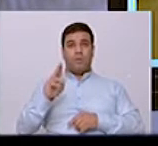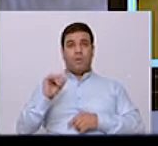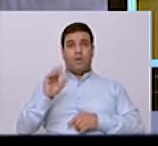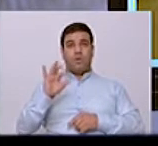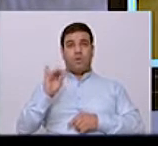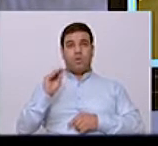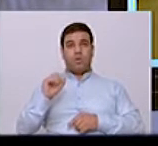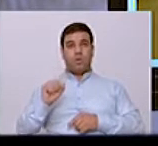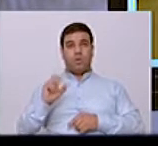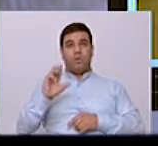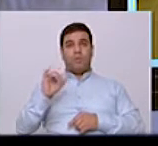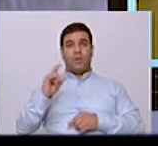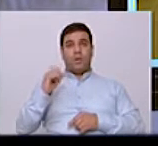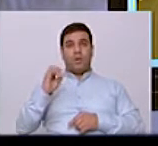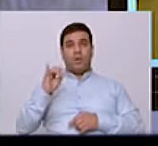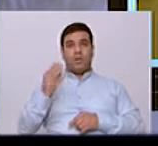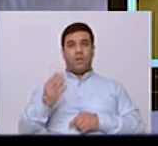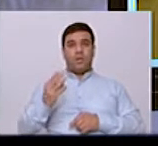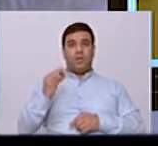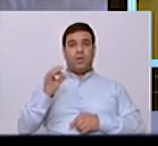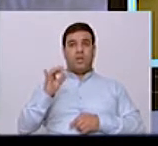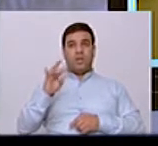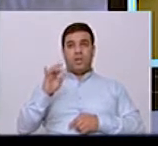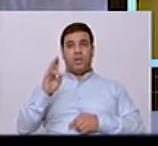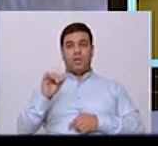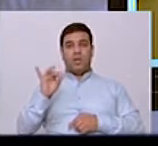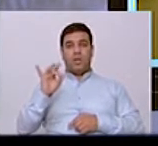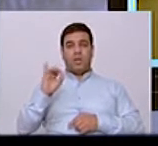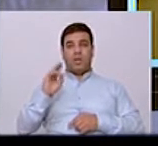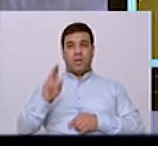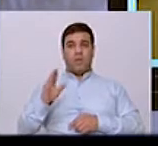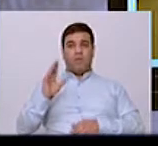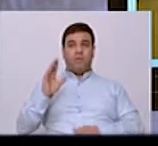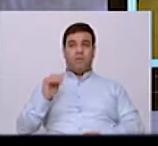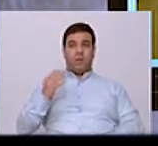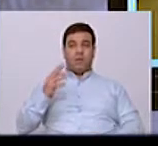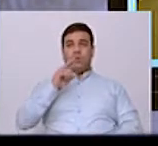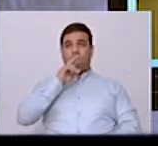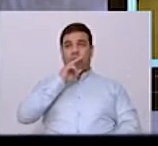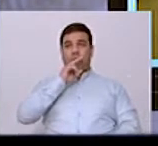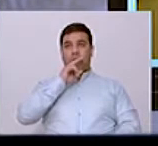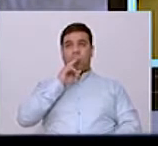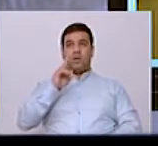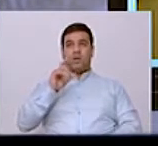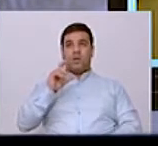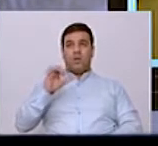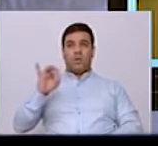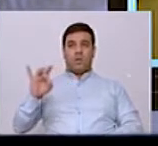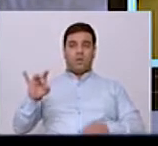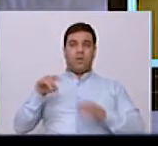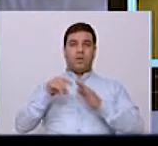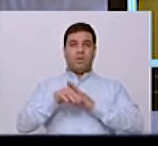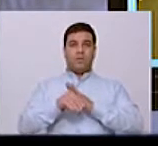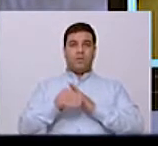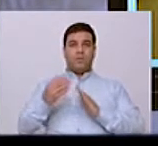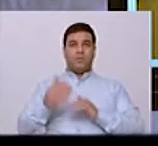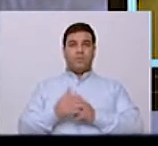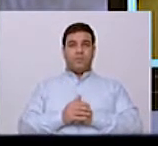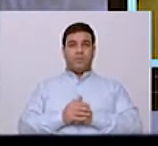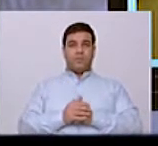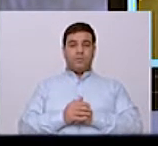Kambodja, Bangladesh, Shri-Lanka, Iroq va Koreya Xalq Demokratik Respublikasi